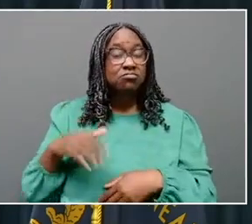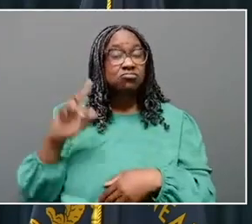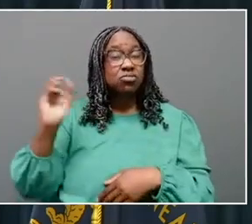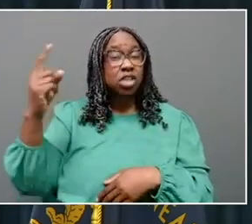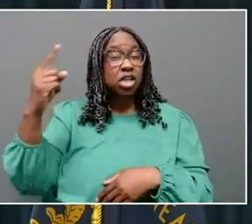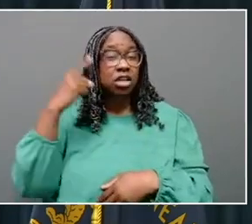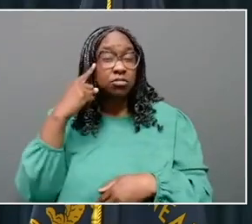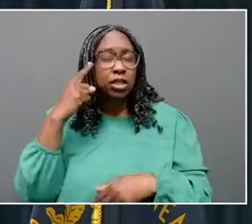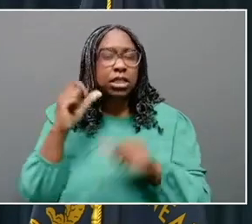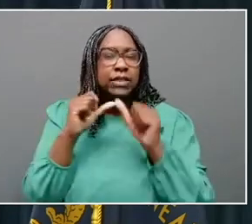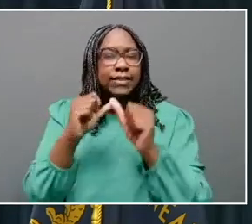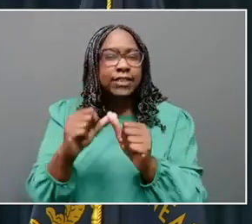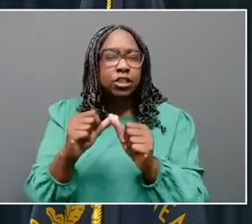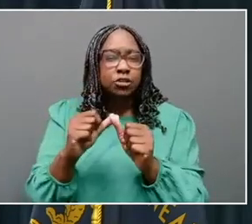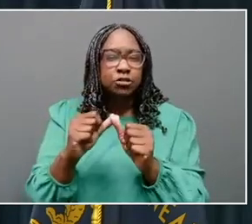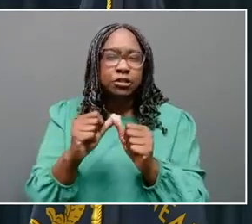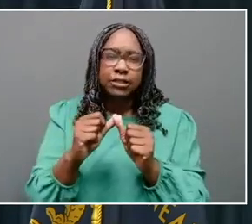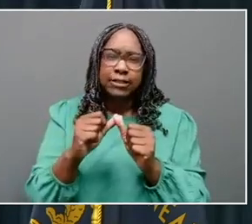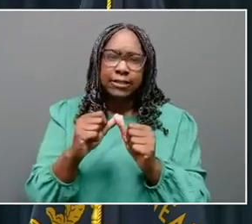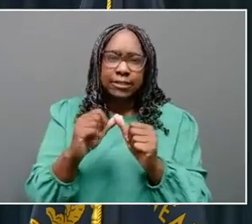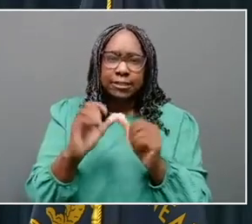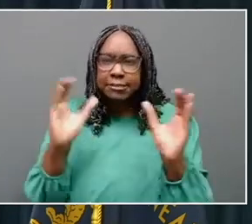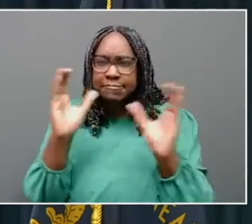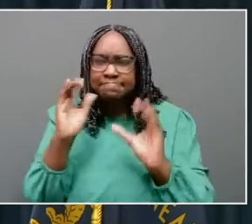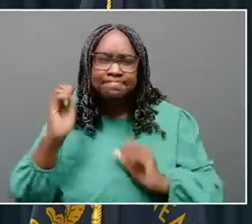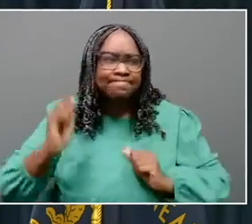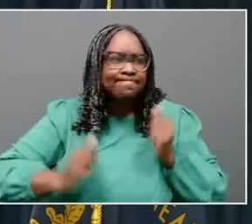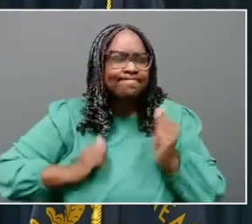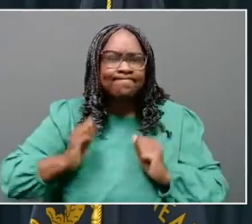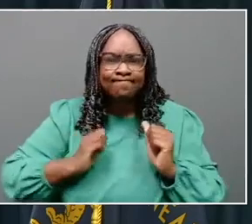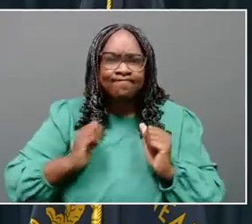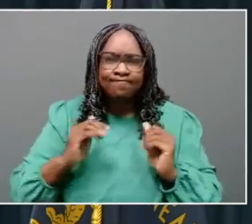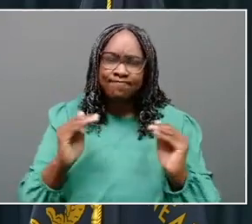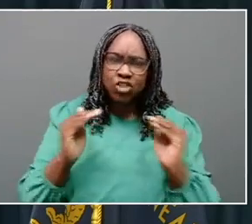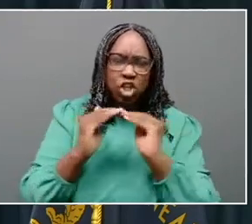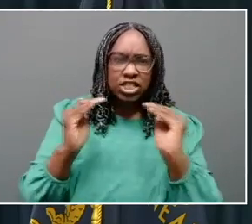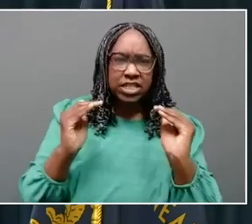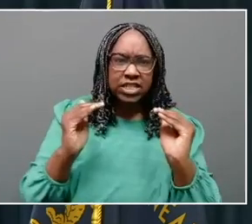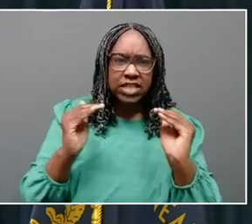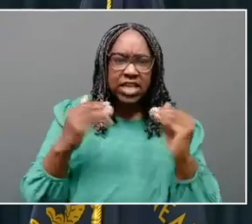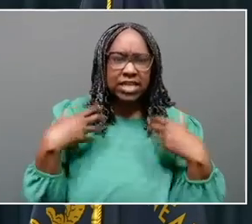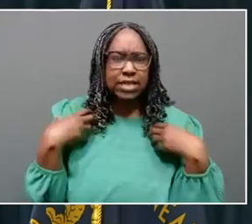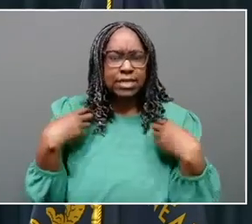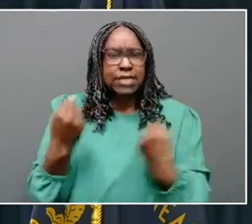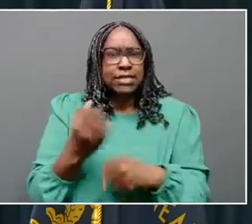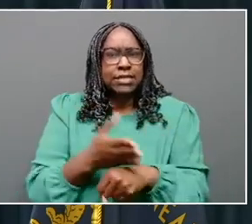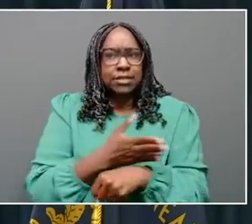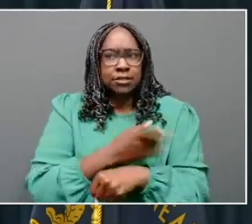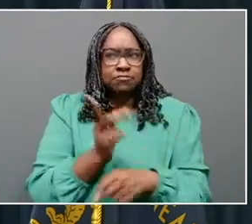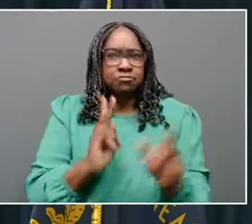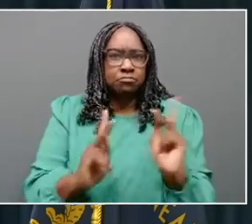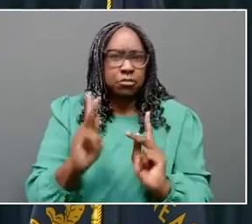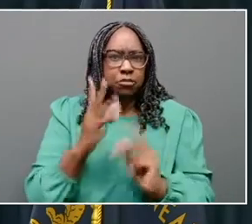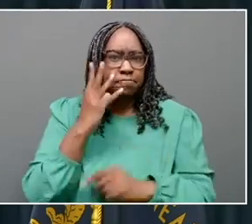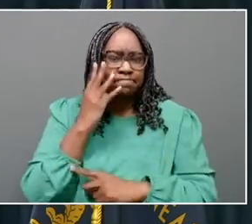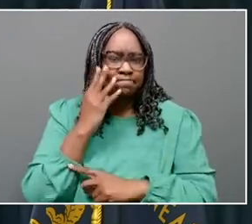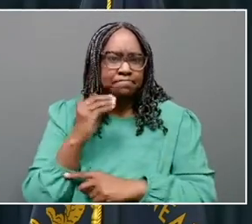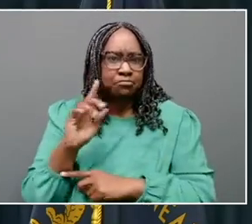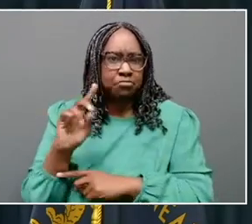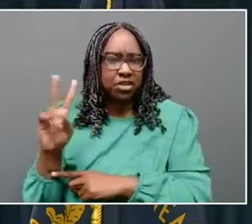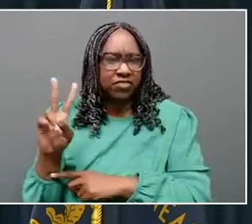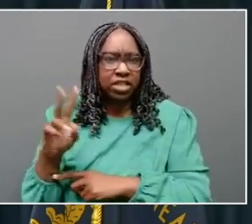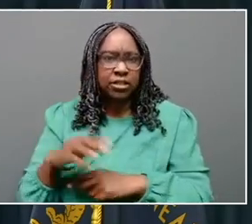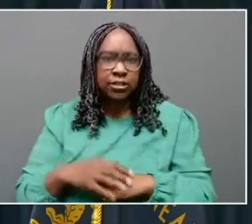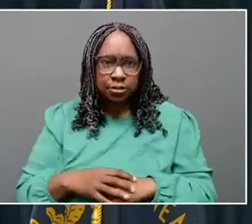and healing for victims and survivors. I want Kentuckians to know that they have advocates working for them. They do in my administration and